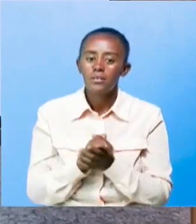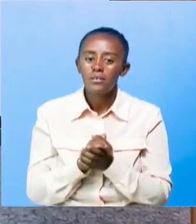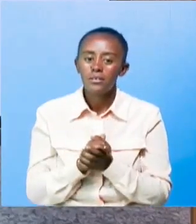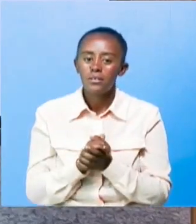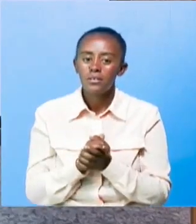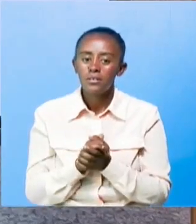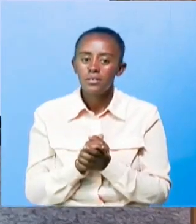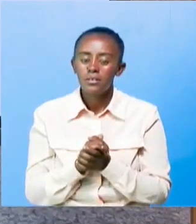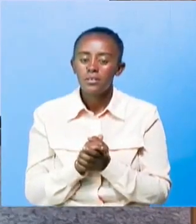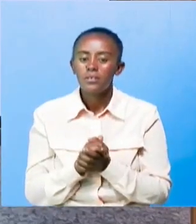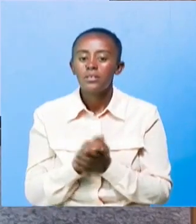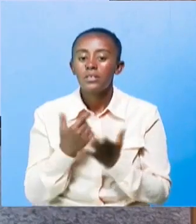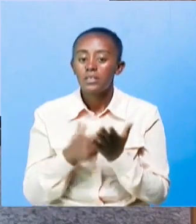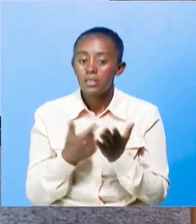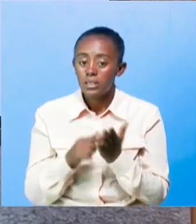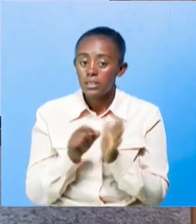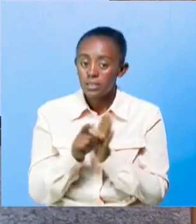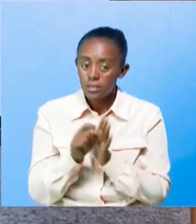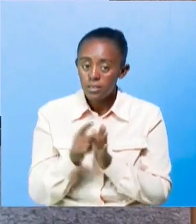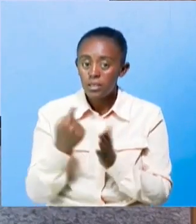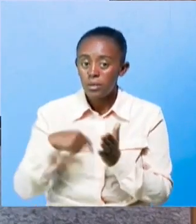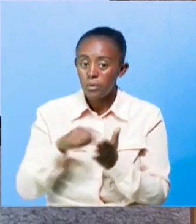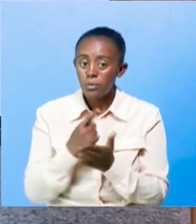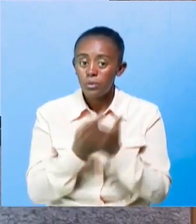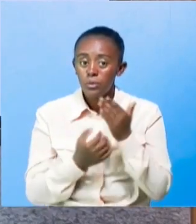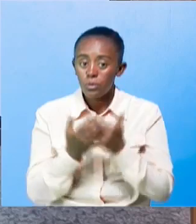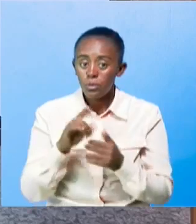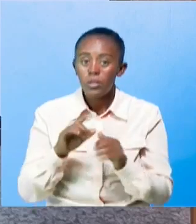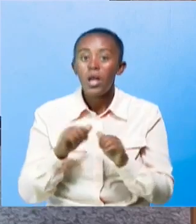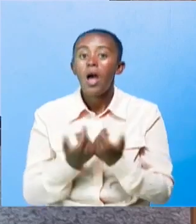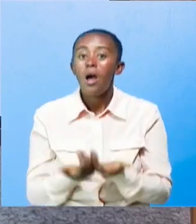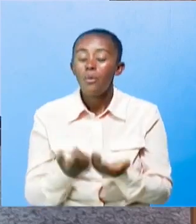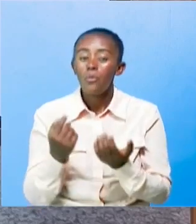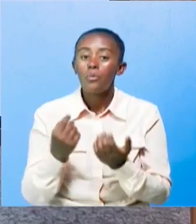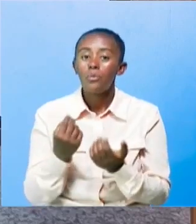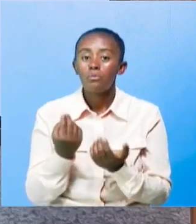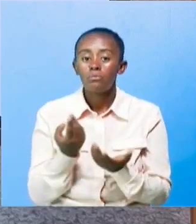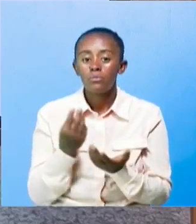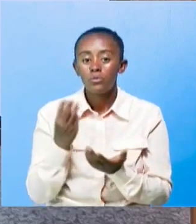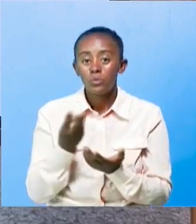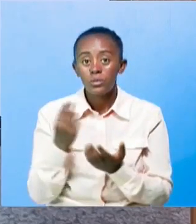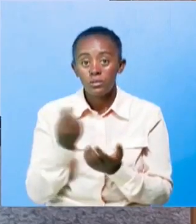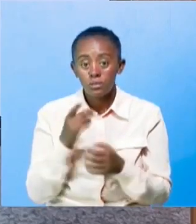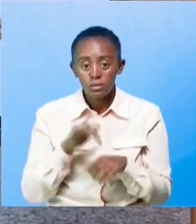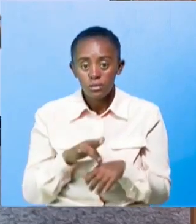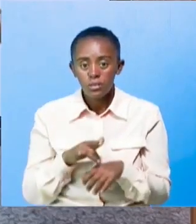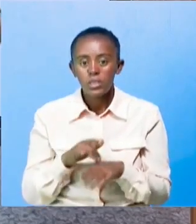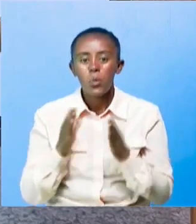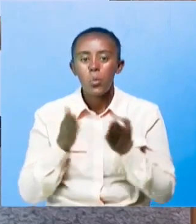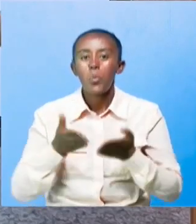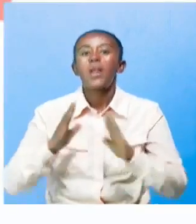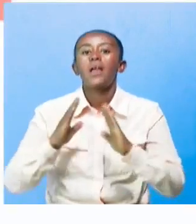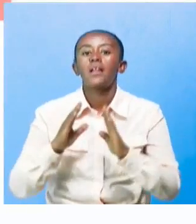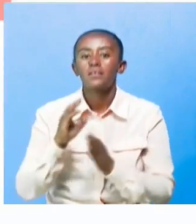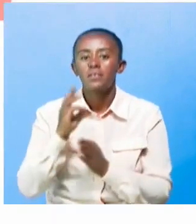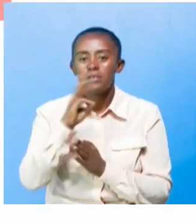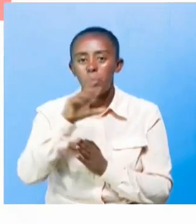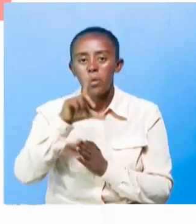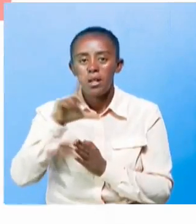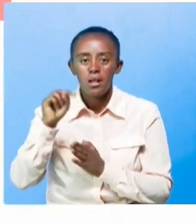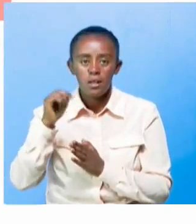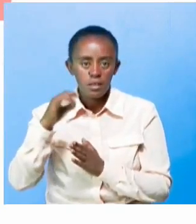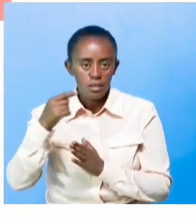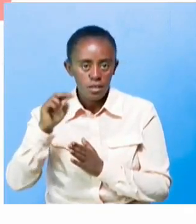refusals or willingness. In this example, we're talking about how we can use will to talk about willingness.